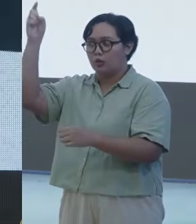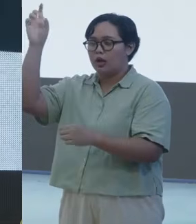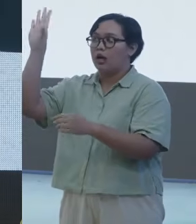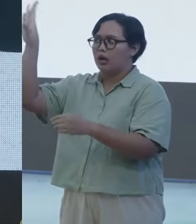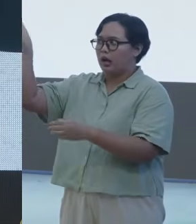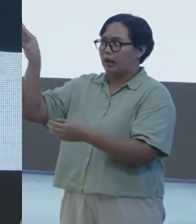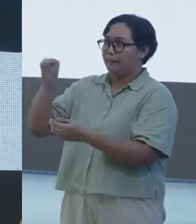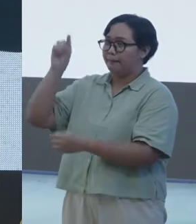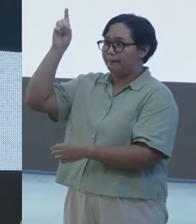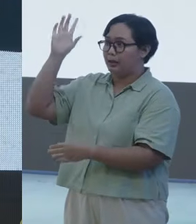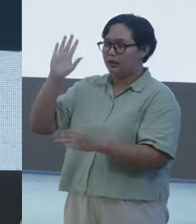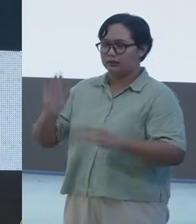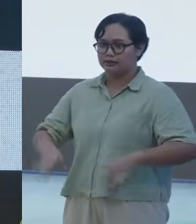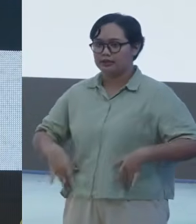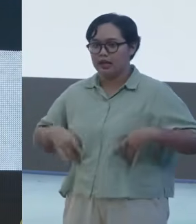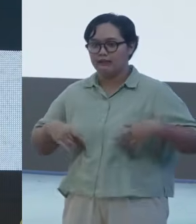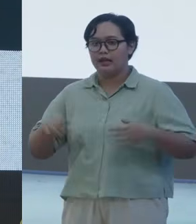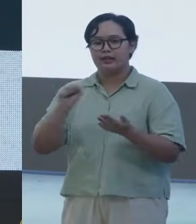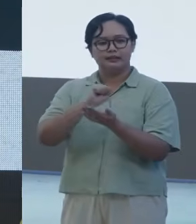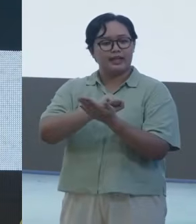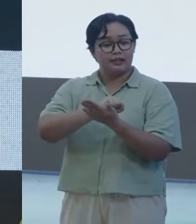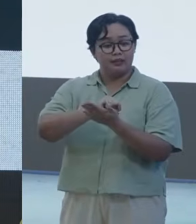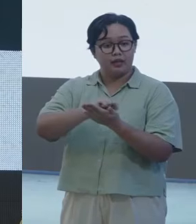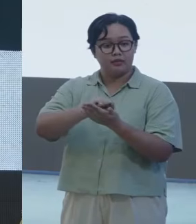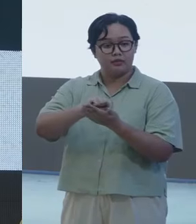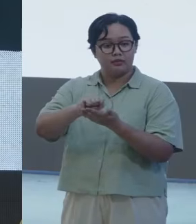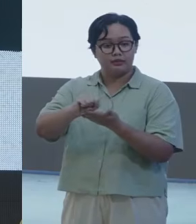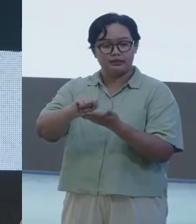yan po ay sanctification.